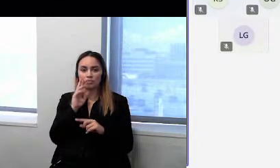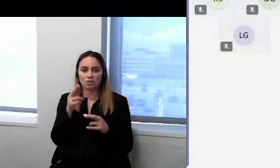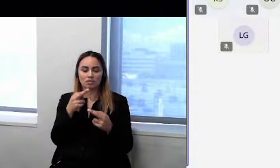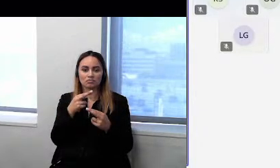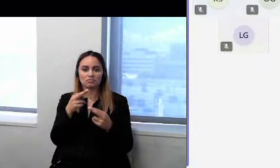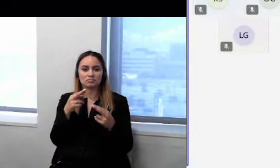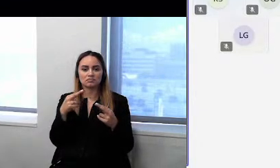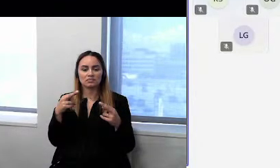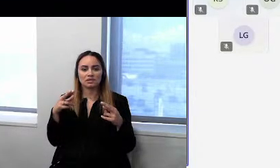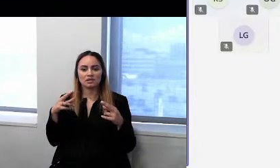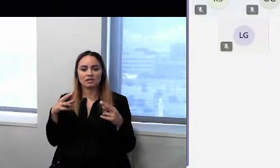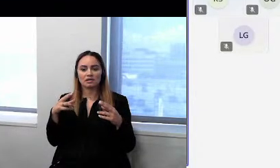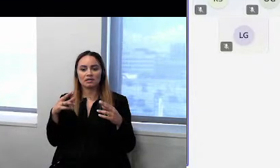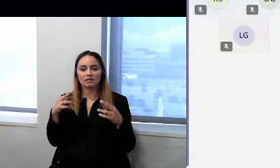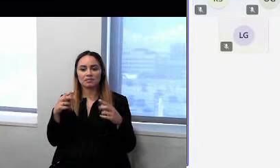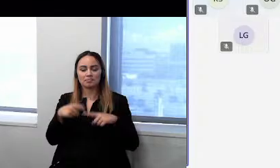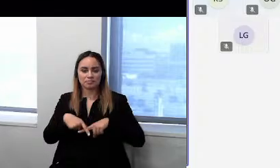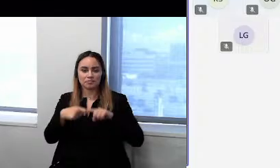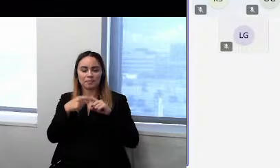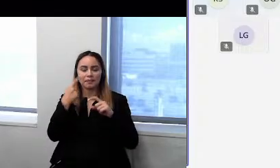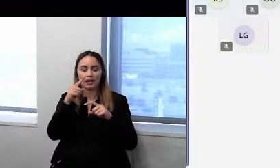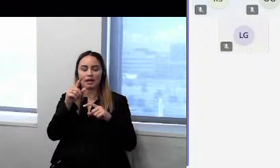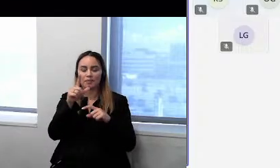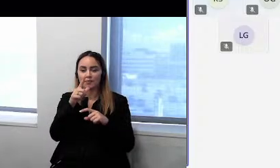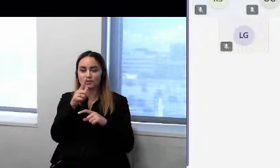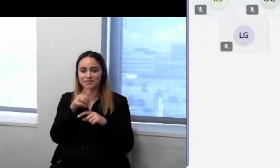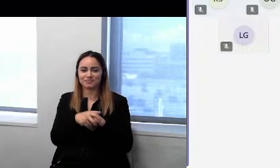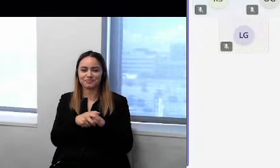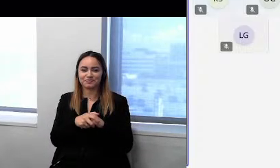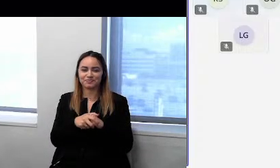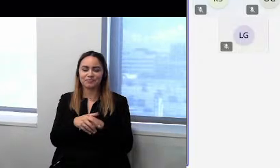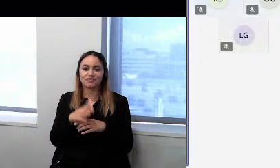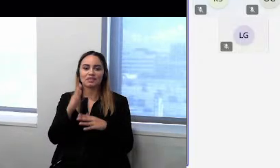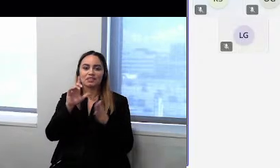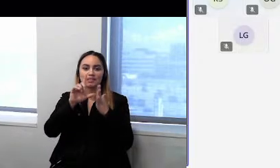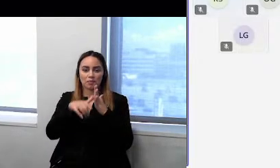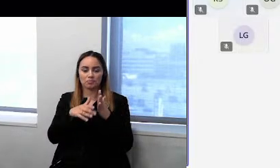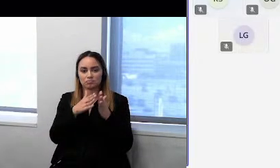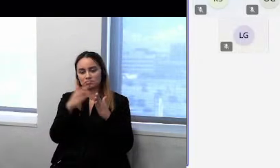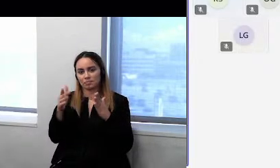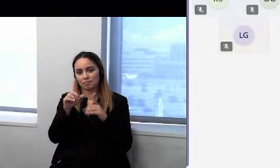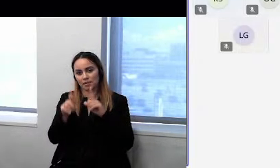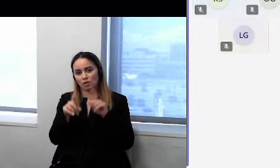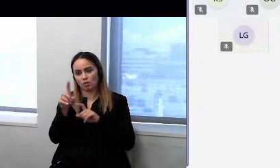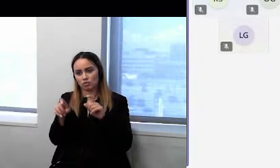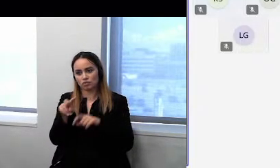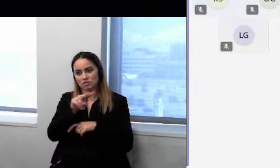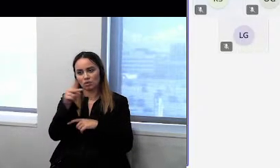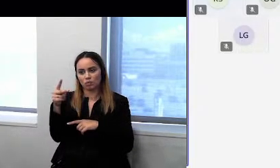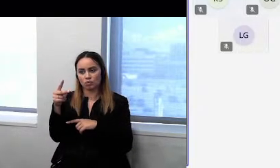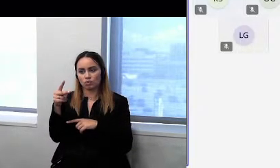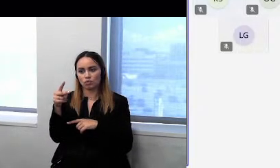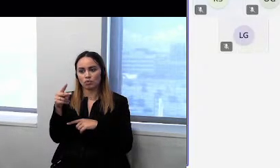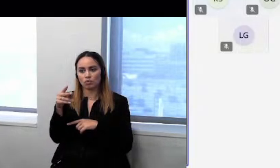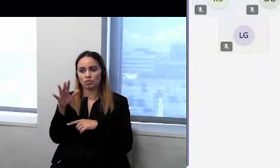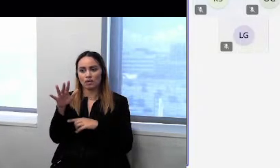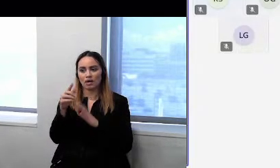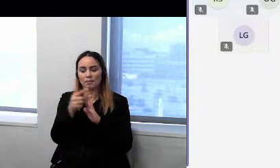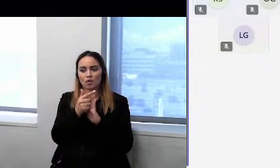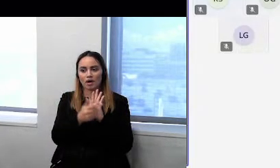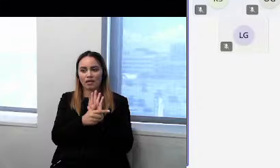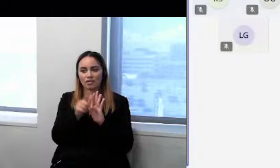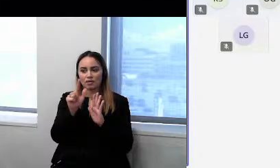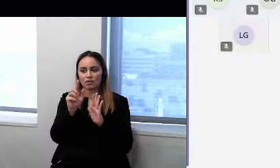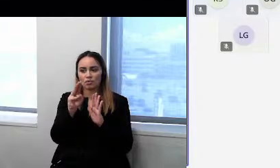with Luma's counsel questioning the PREB consultants. I'm sorry, sir.